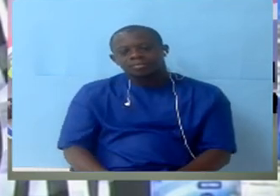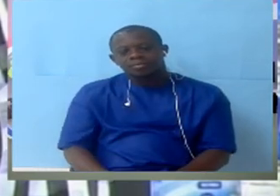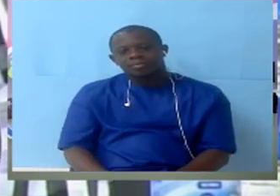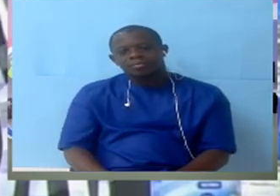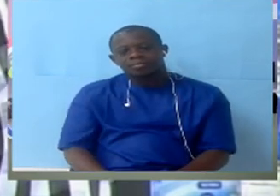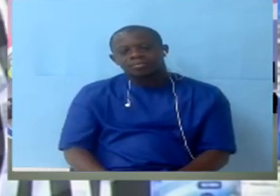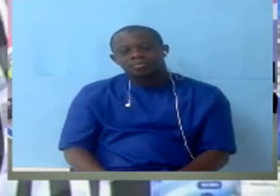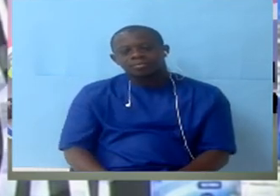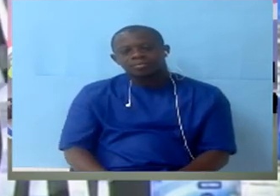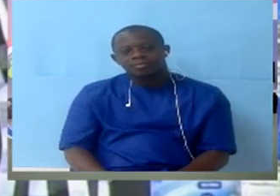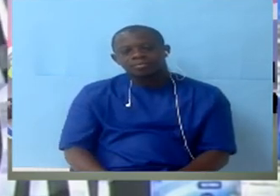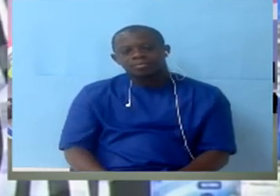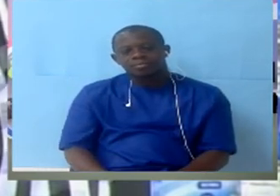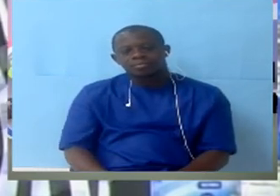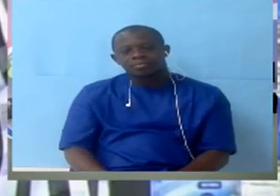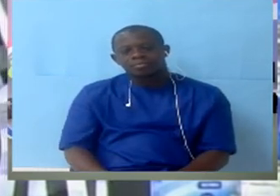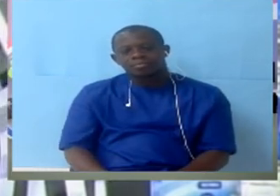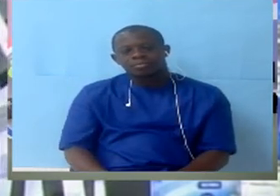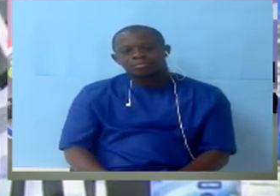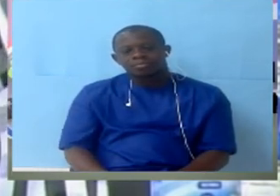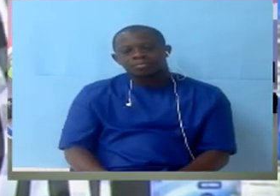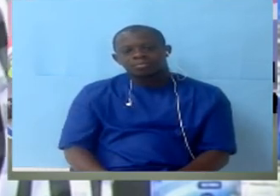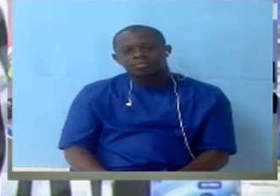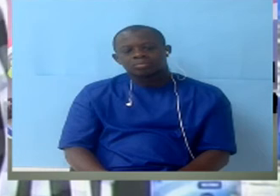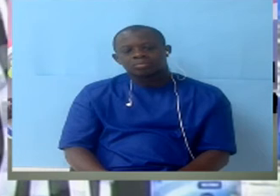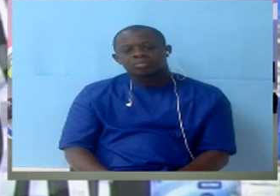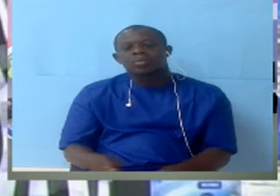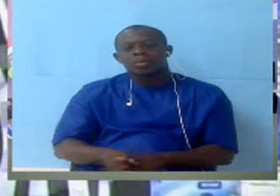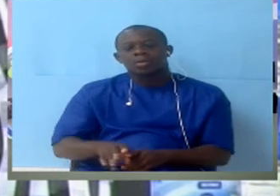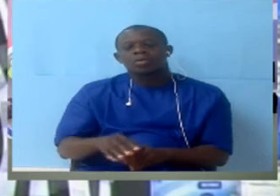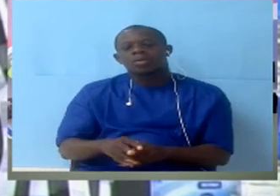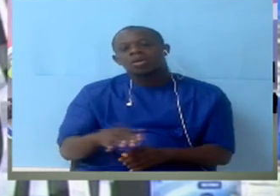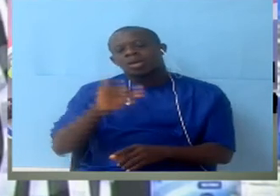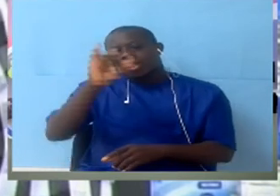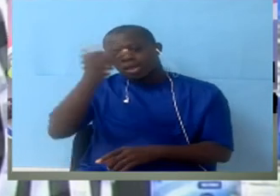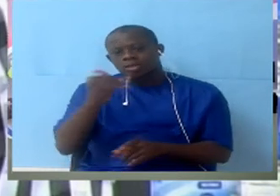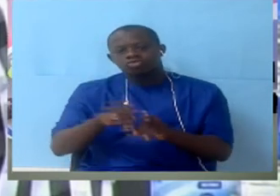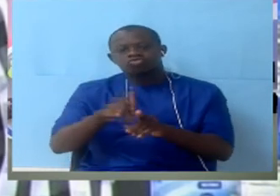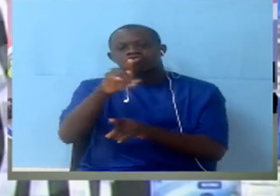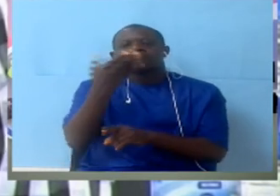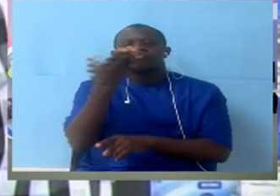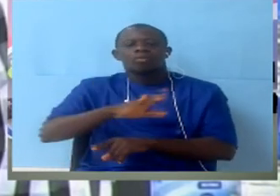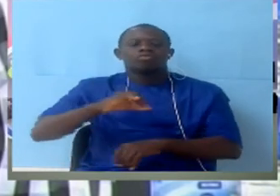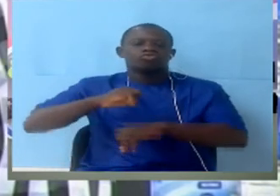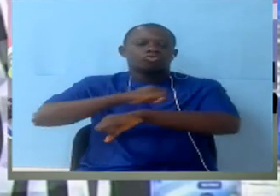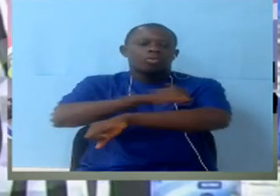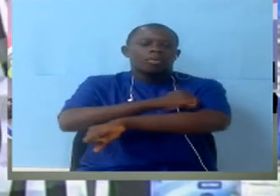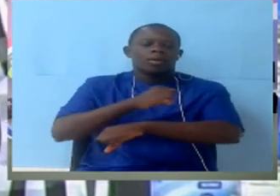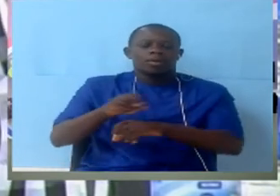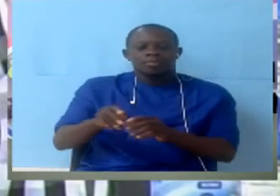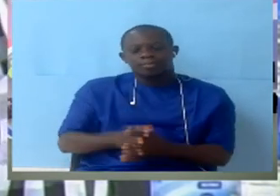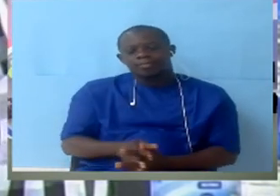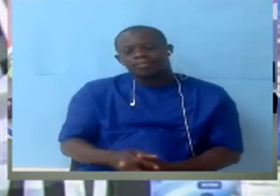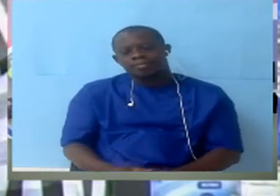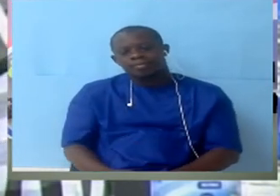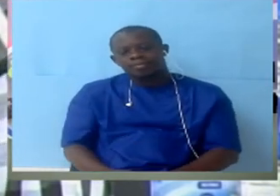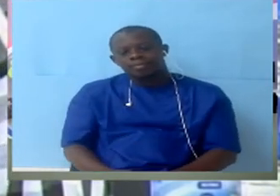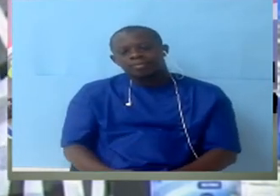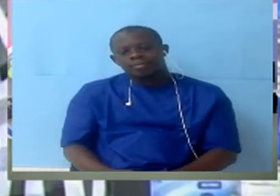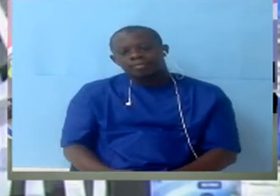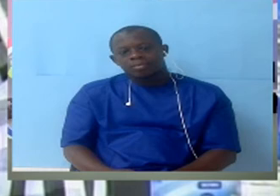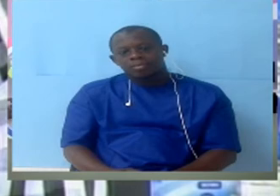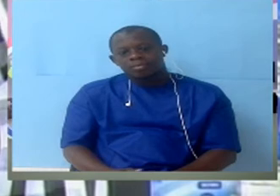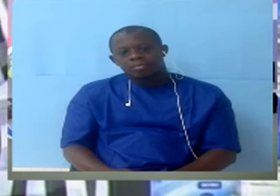Ha, ite be Jaran College. Yes, you are from Jara. You are a native of Jara.